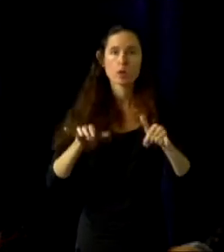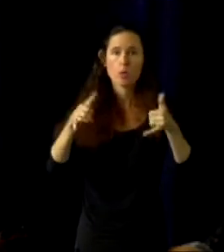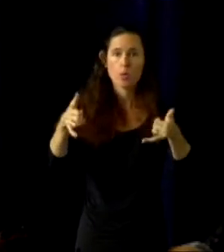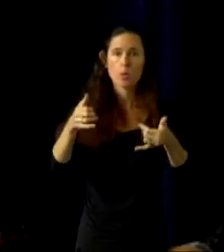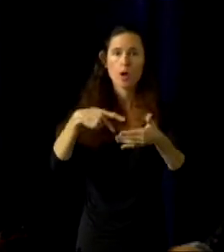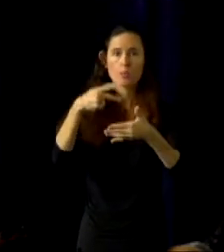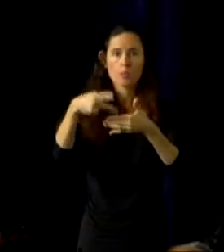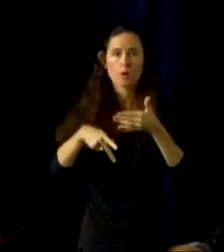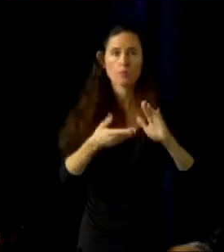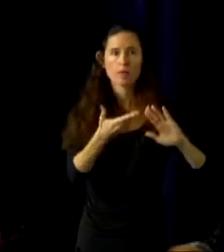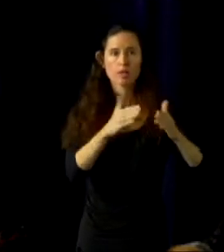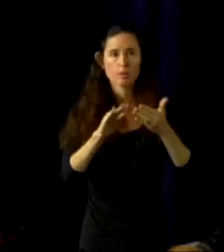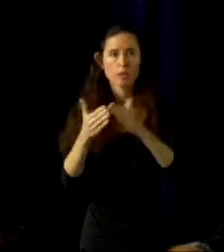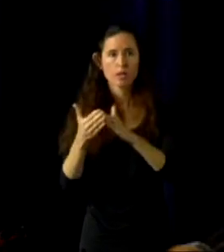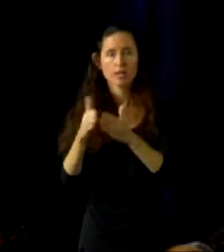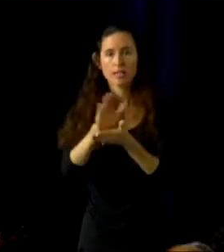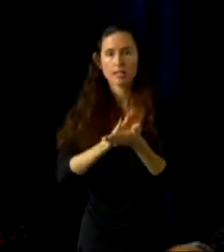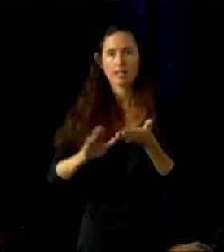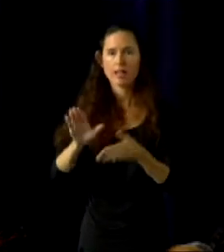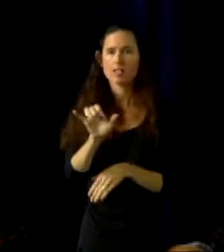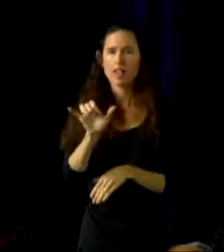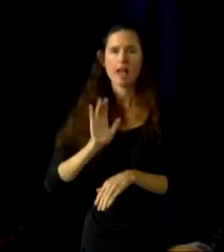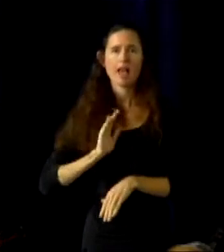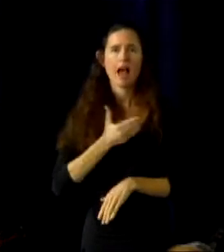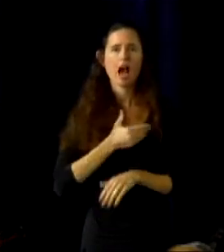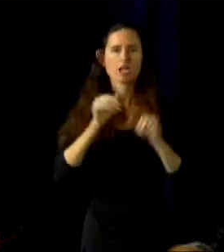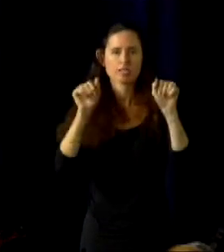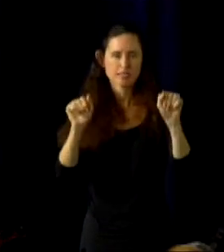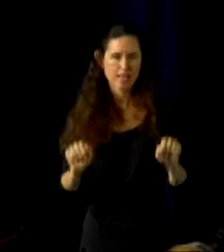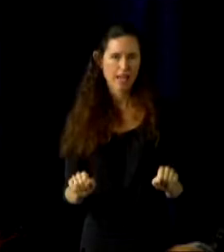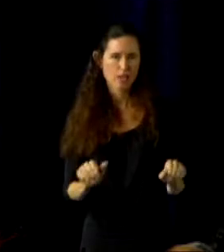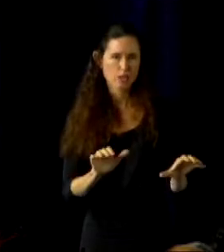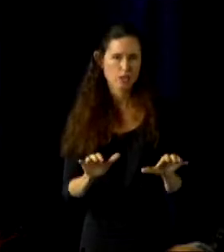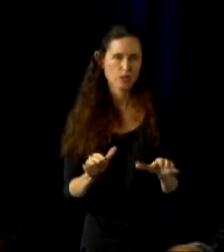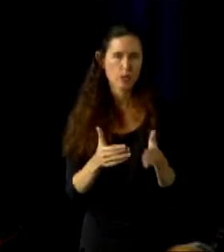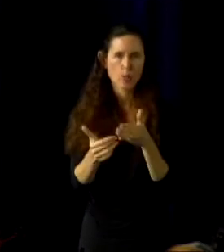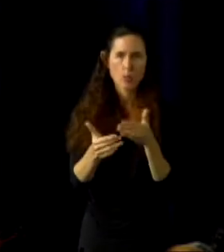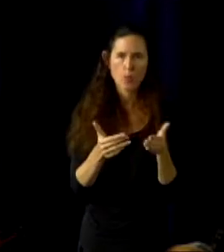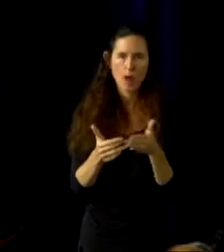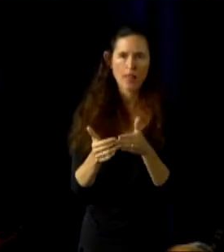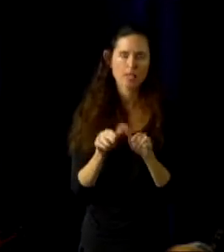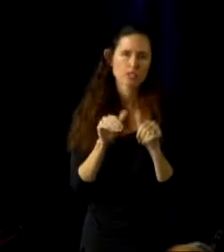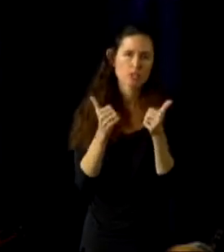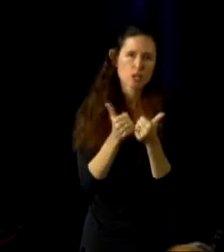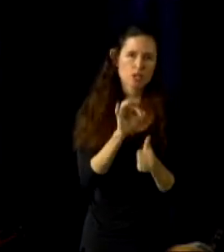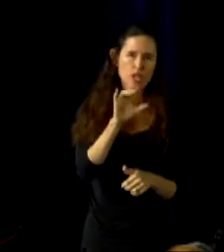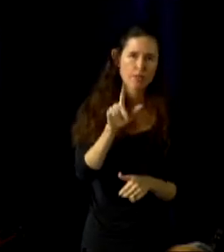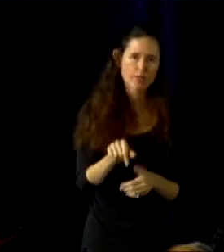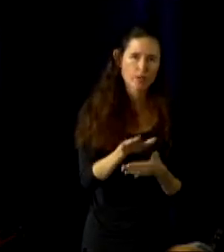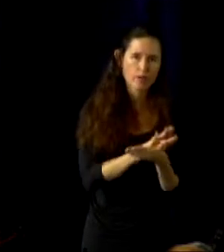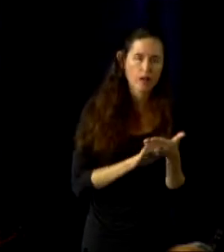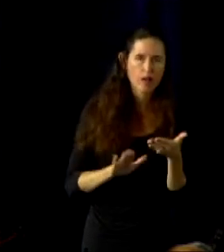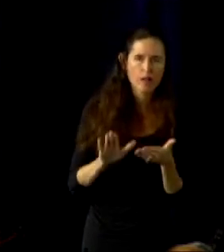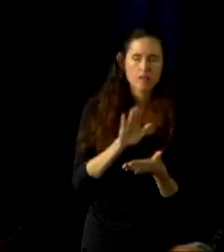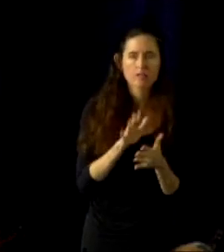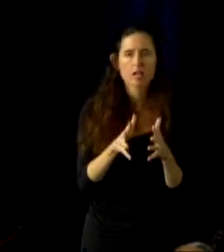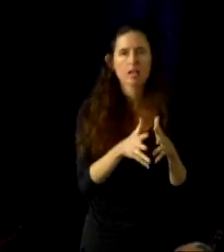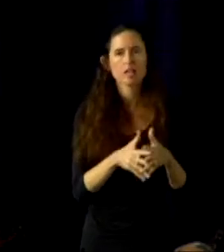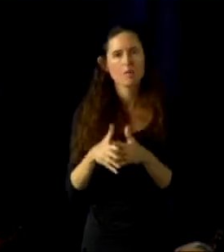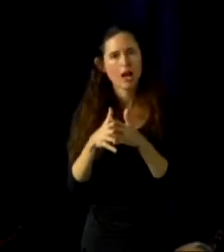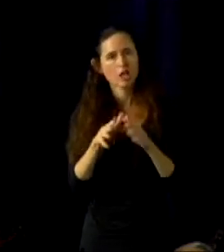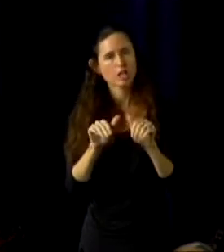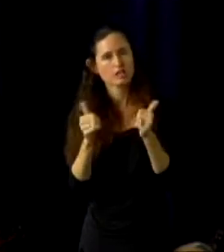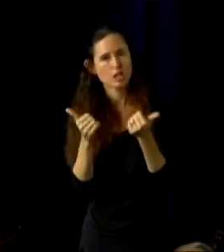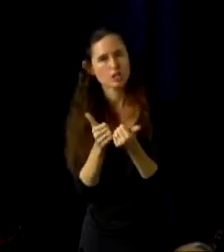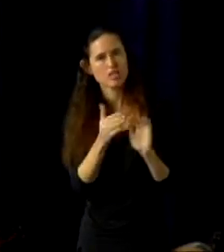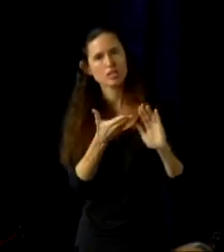community colleges and state colleges like ours can aspire to, whether it be for the Association of Florida Colleges, through the American Association of